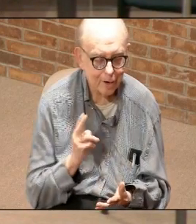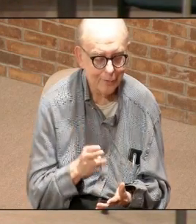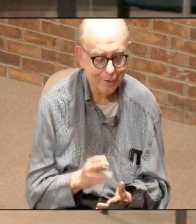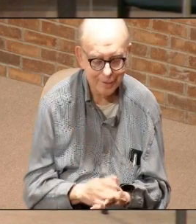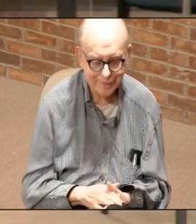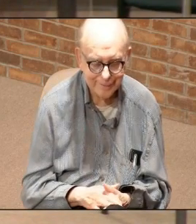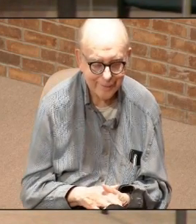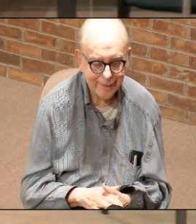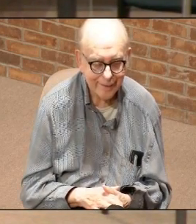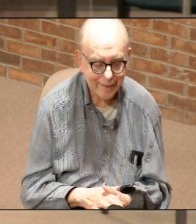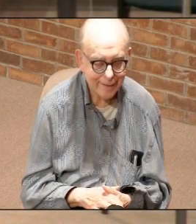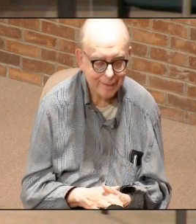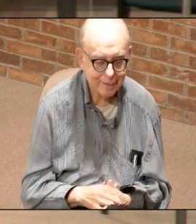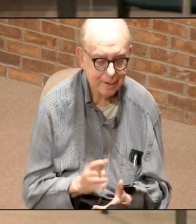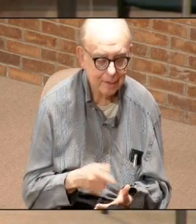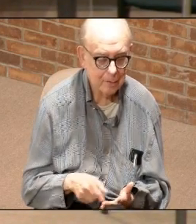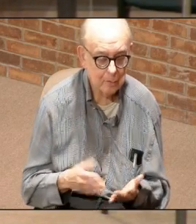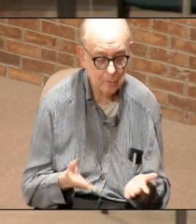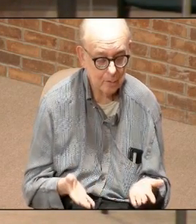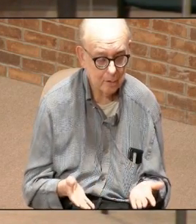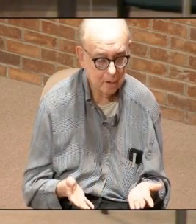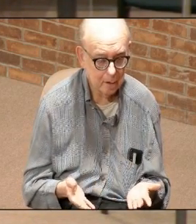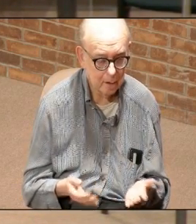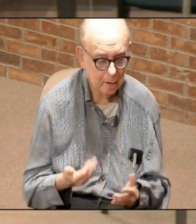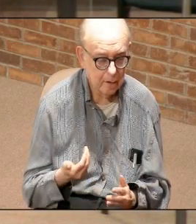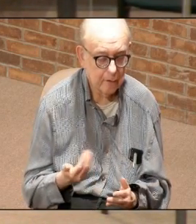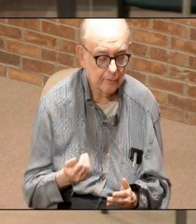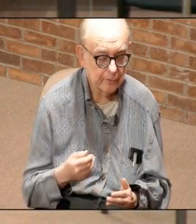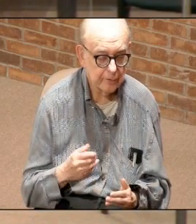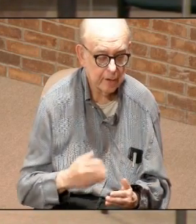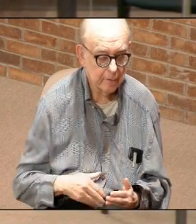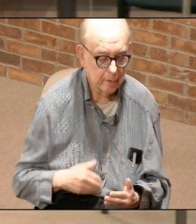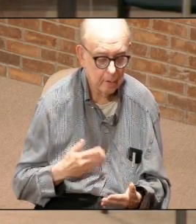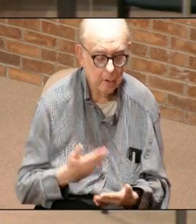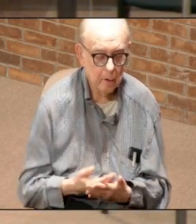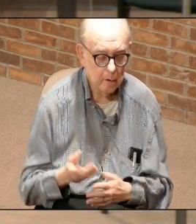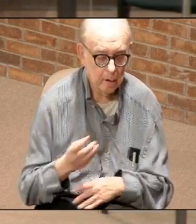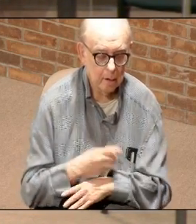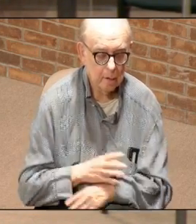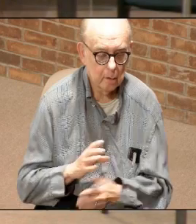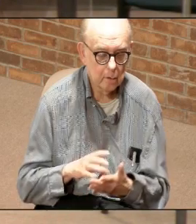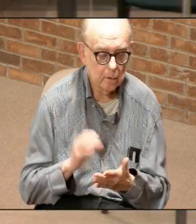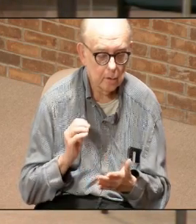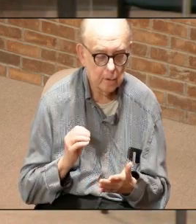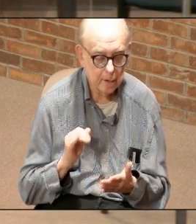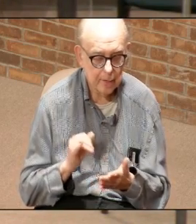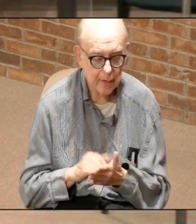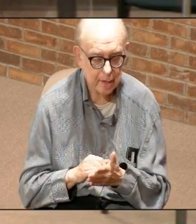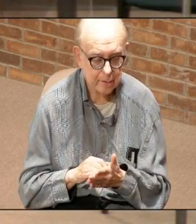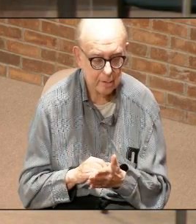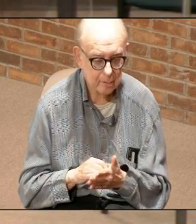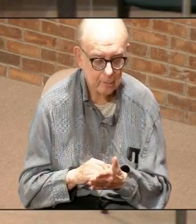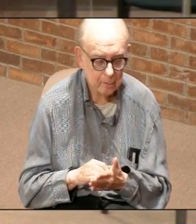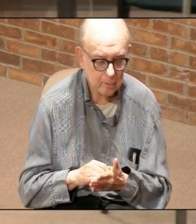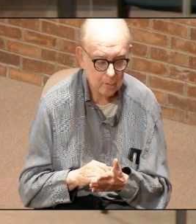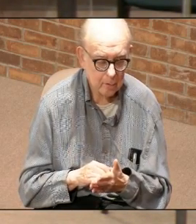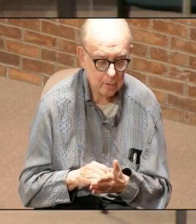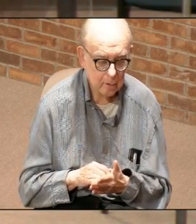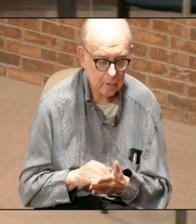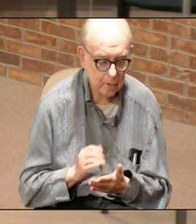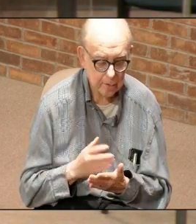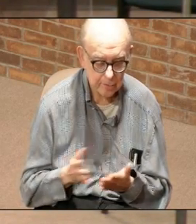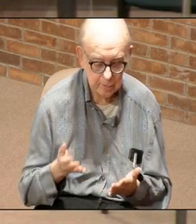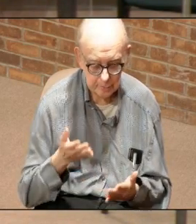anyway, so here's what happens. 15th birthday. We find out that there's